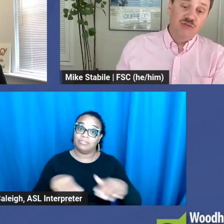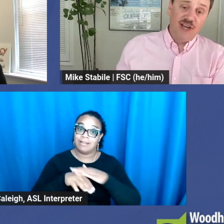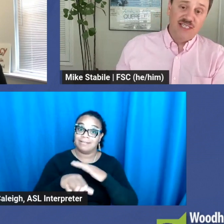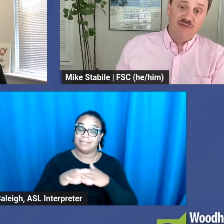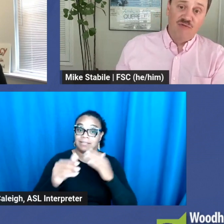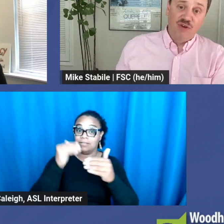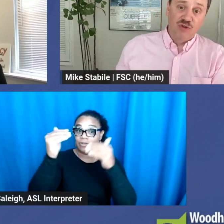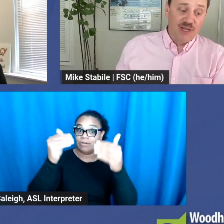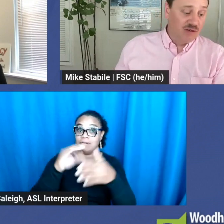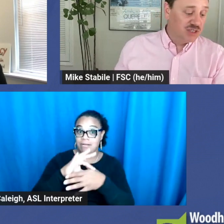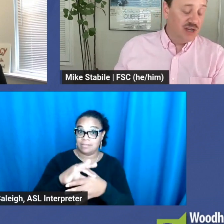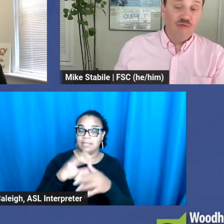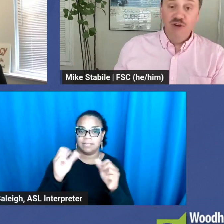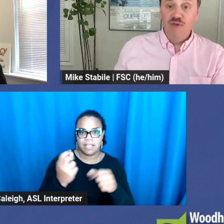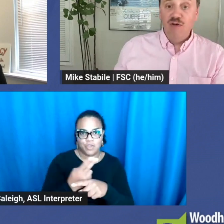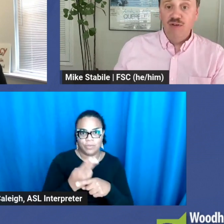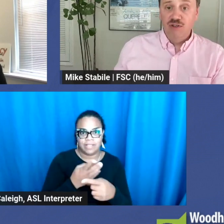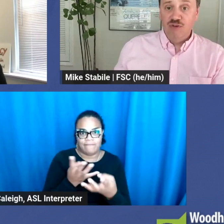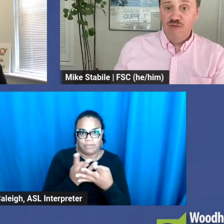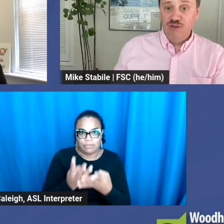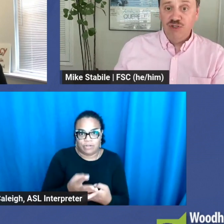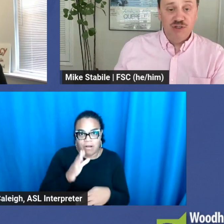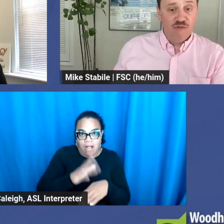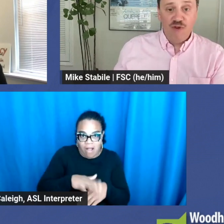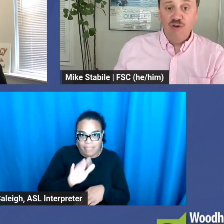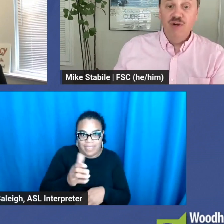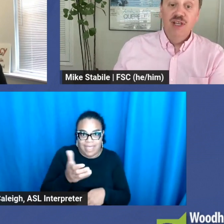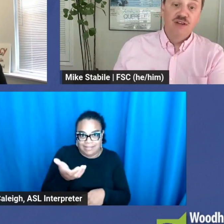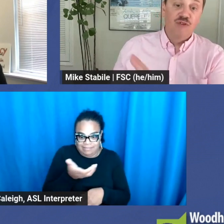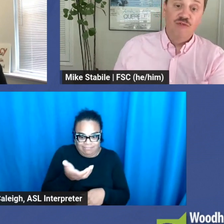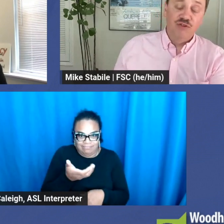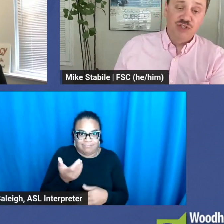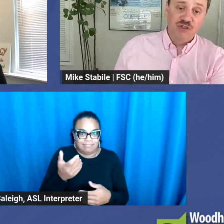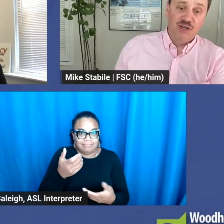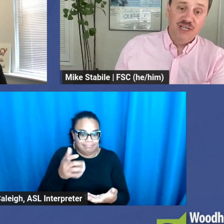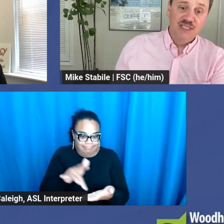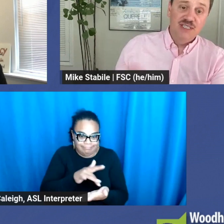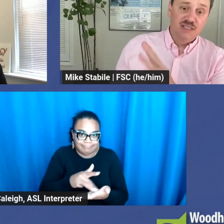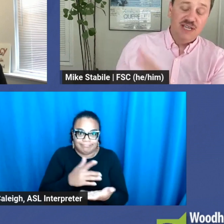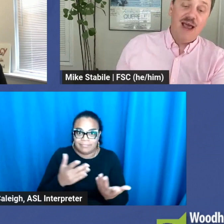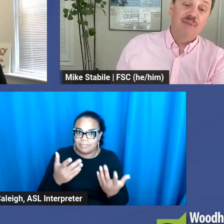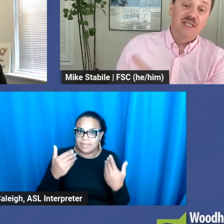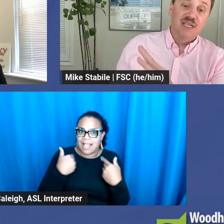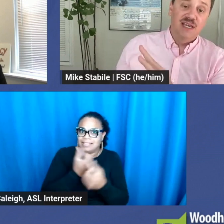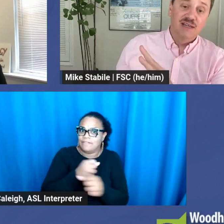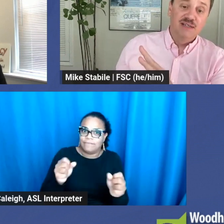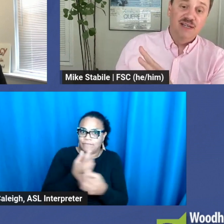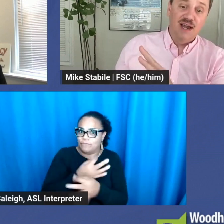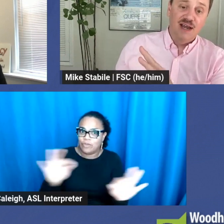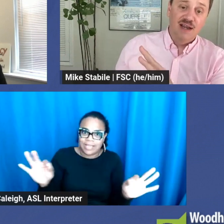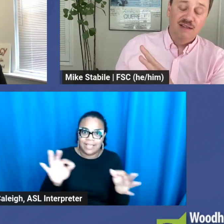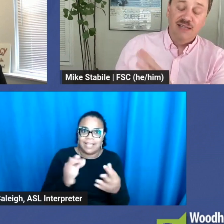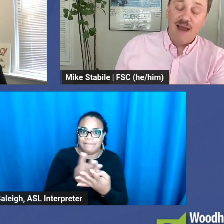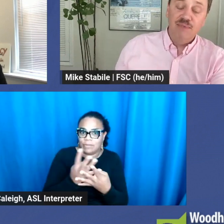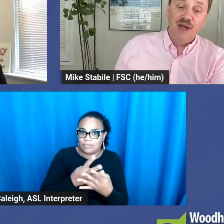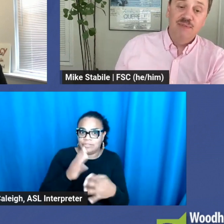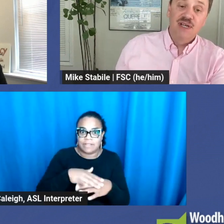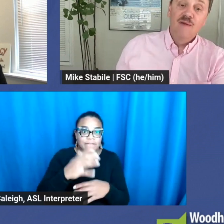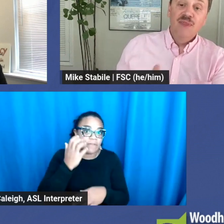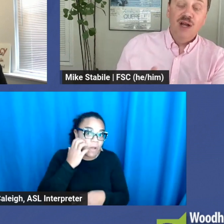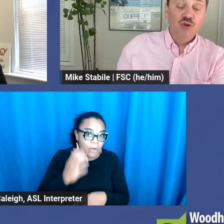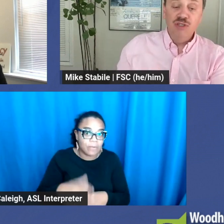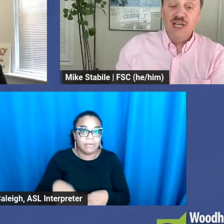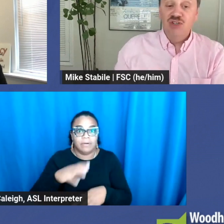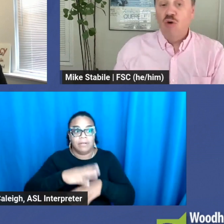is use a device level filter, right? There's free filters on your phone, there's free filters on your kids' tablets and